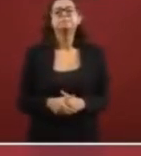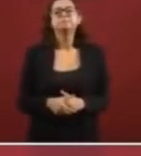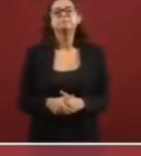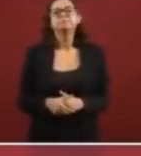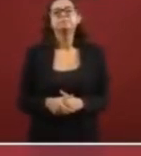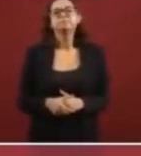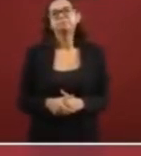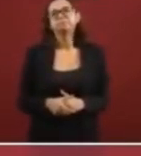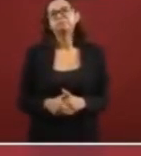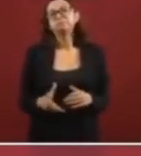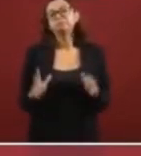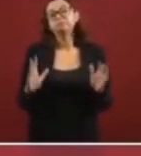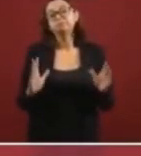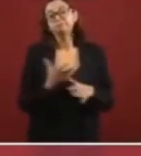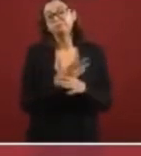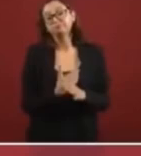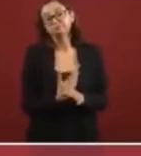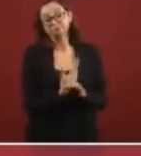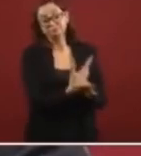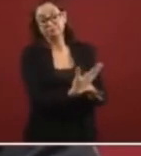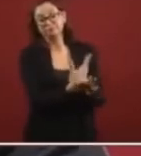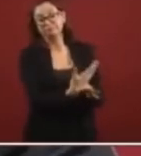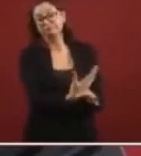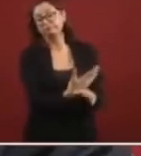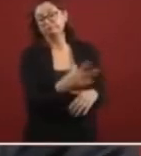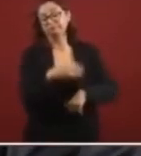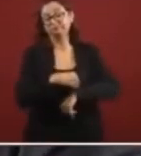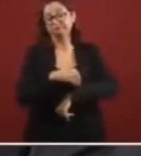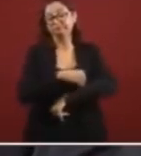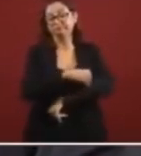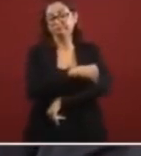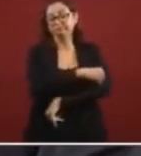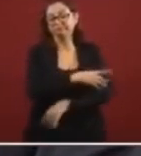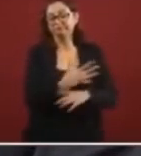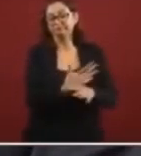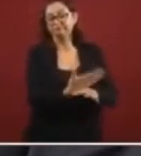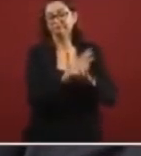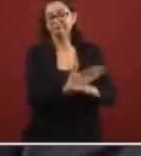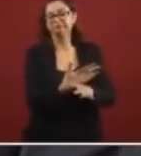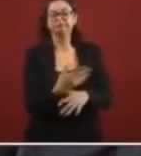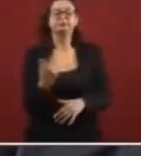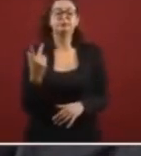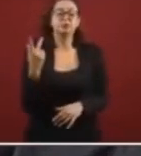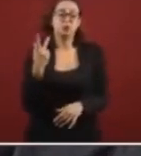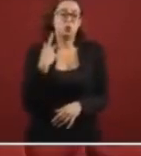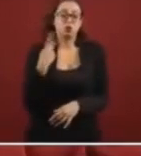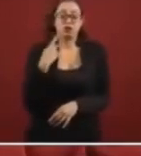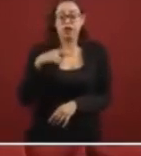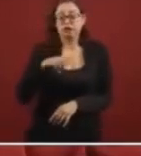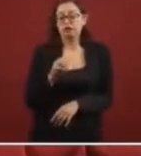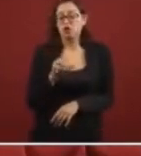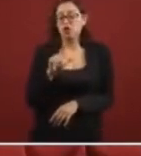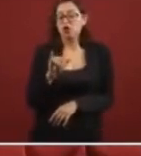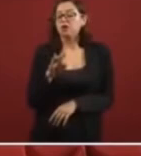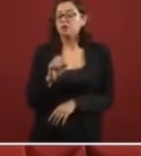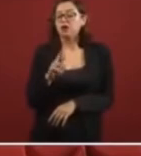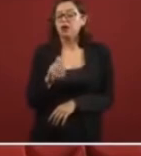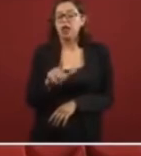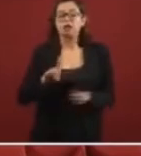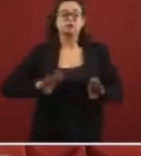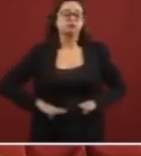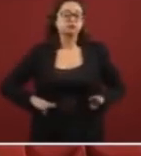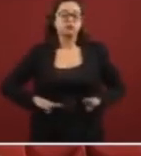El pretexto, with the pretext excusa, or the excuse de la política neoliberal. Of the neoliberal